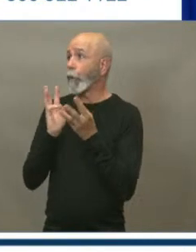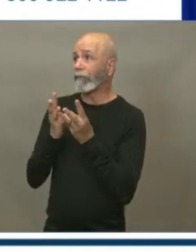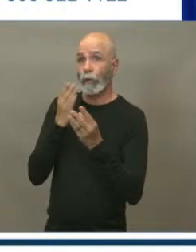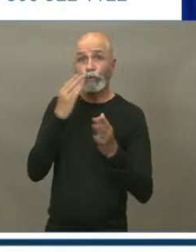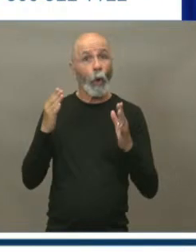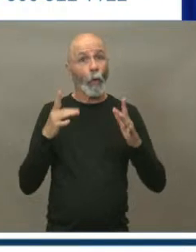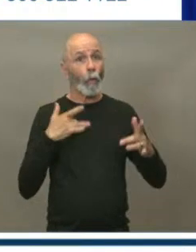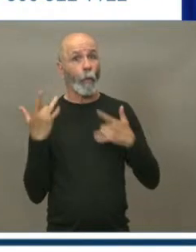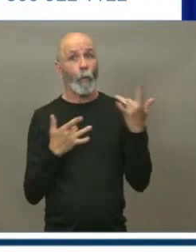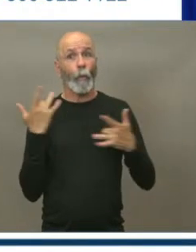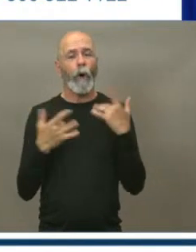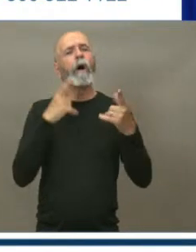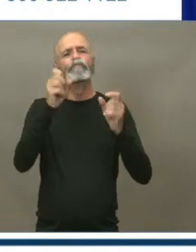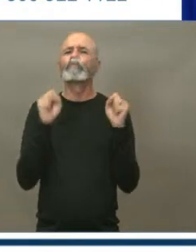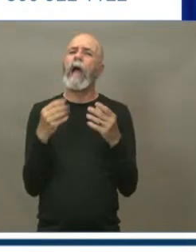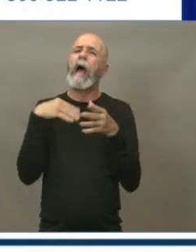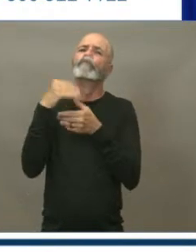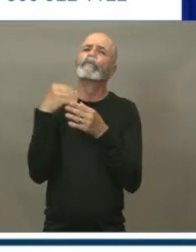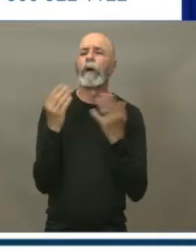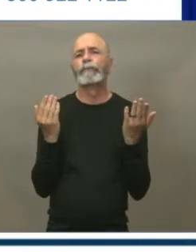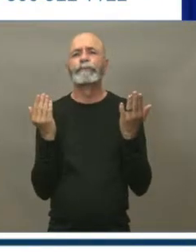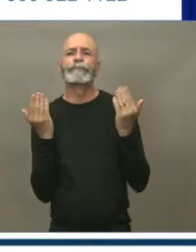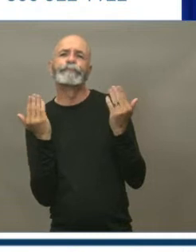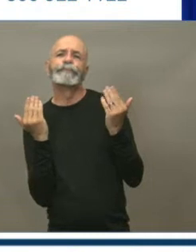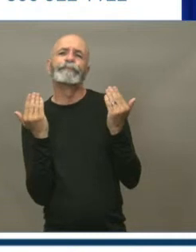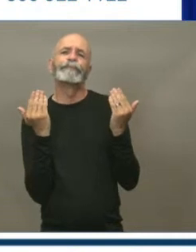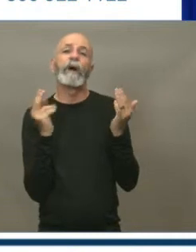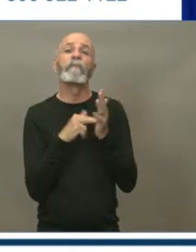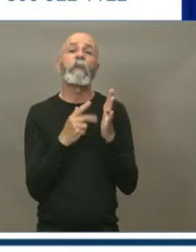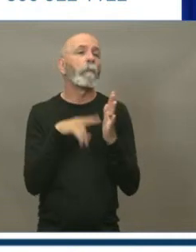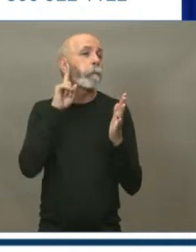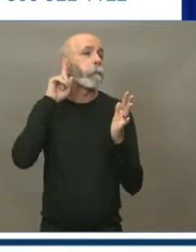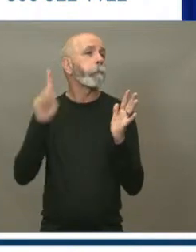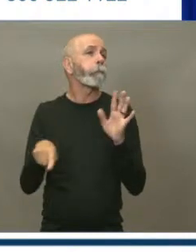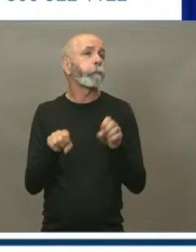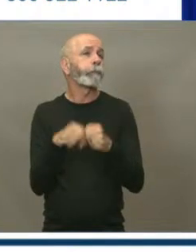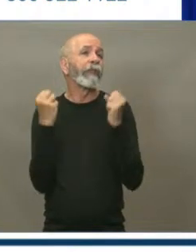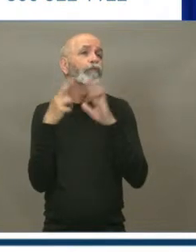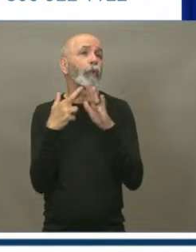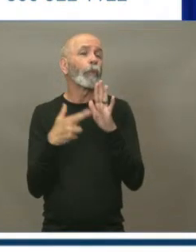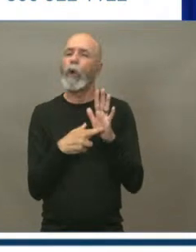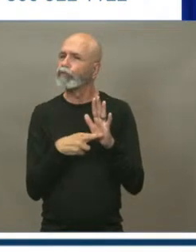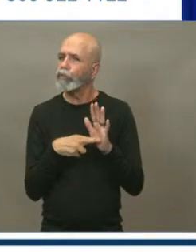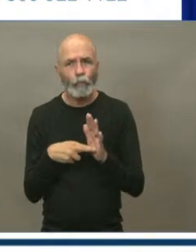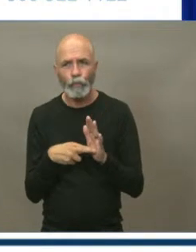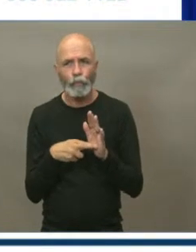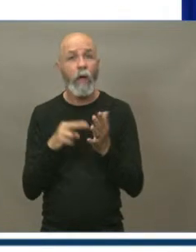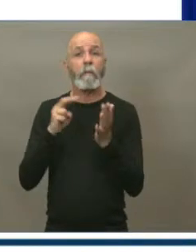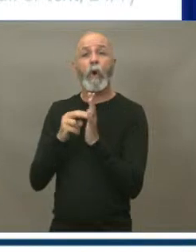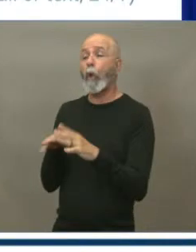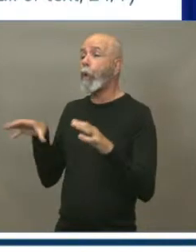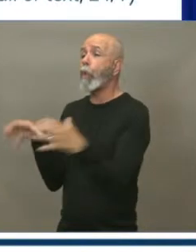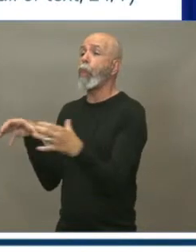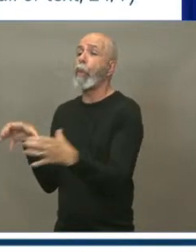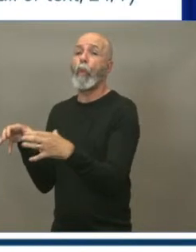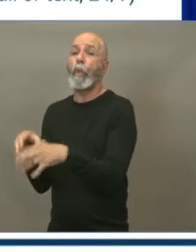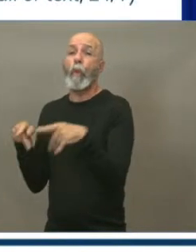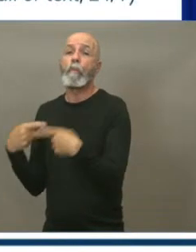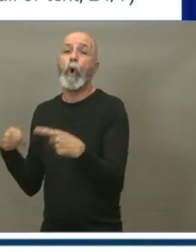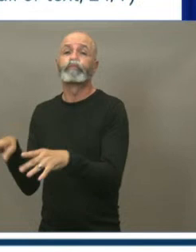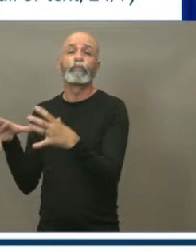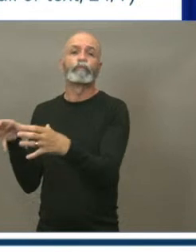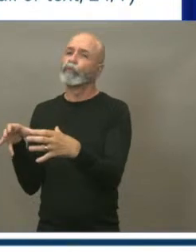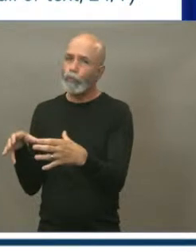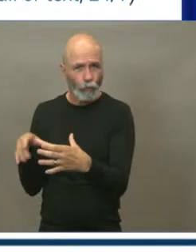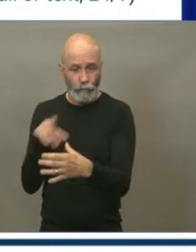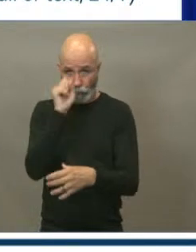some air, but no excuse to break restrictions. That means not gathering, staying within your own community, and following the protocols.